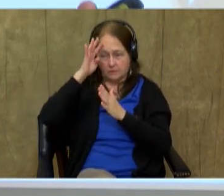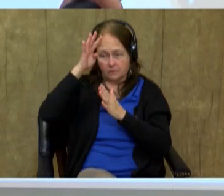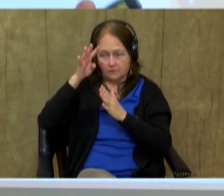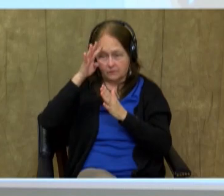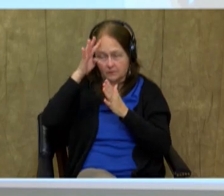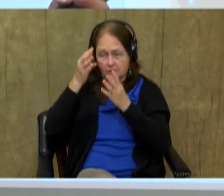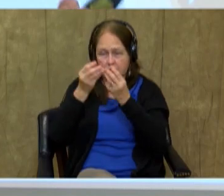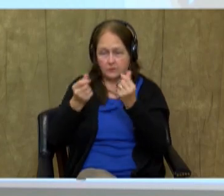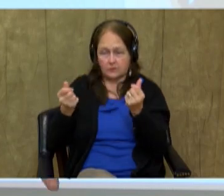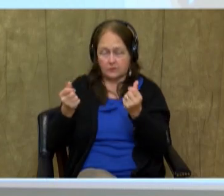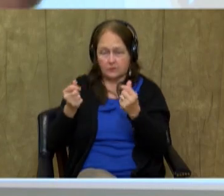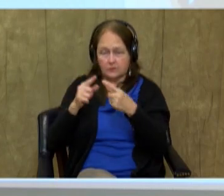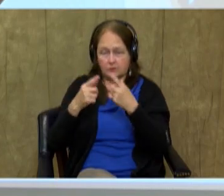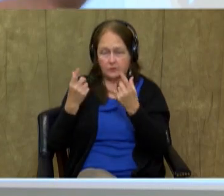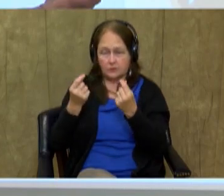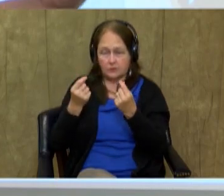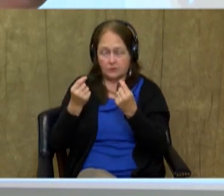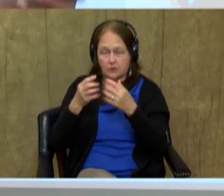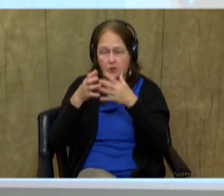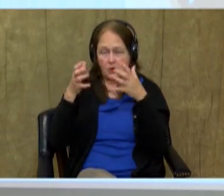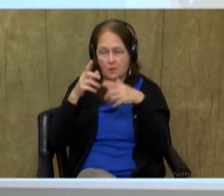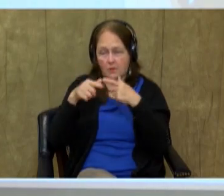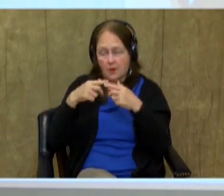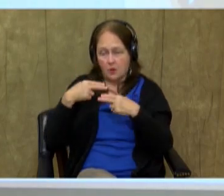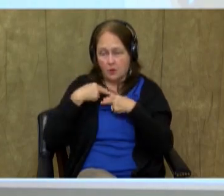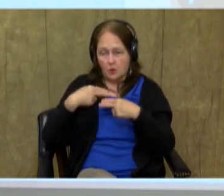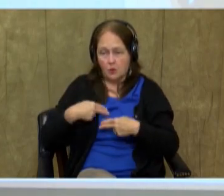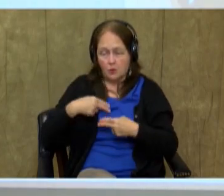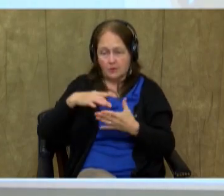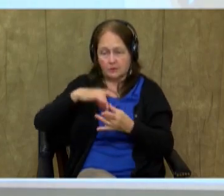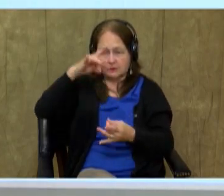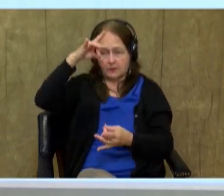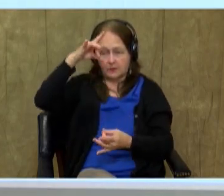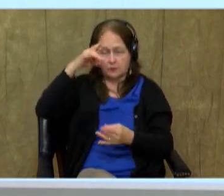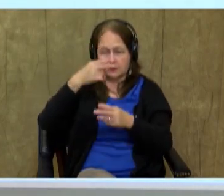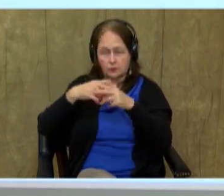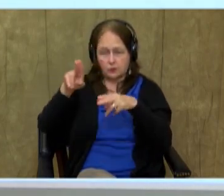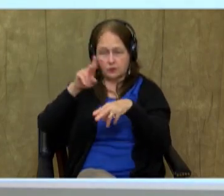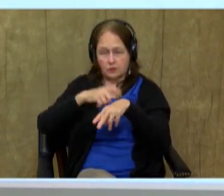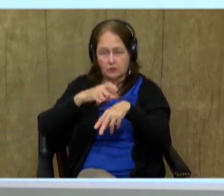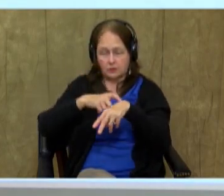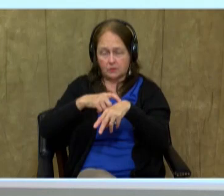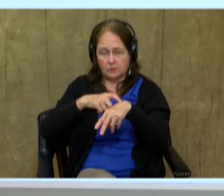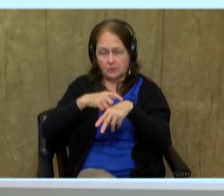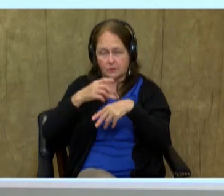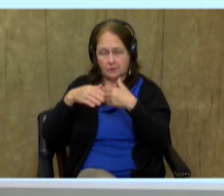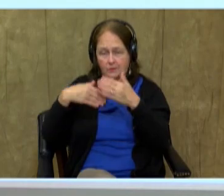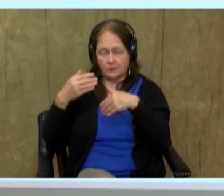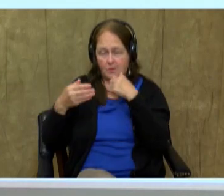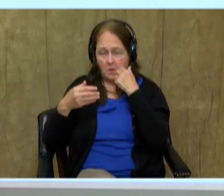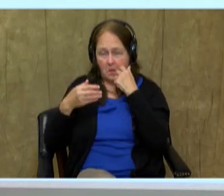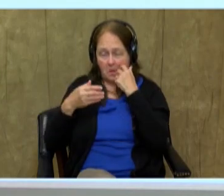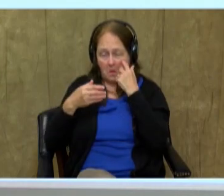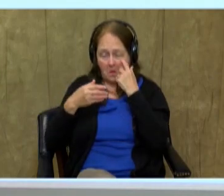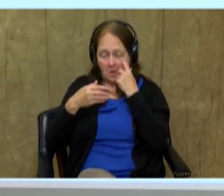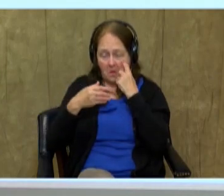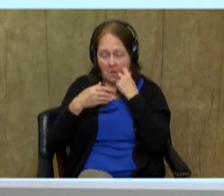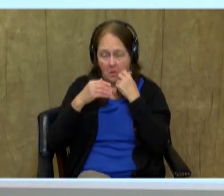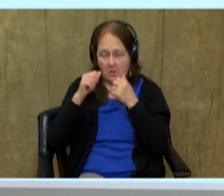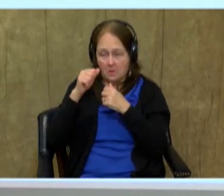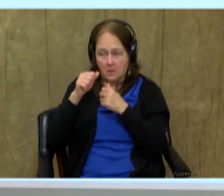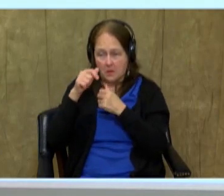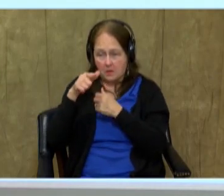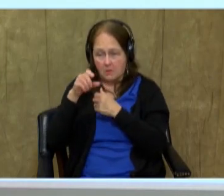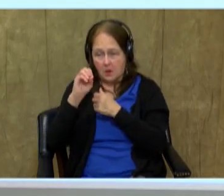solution, and the ability to do so. It says a lot about human spirit, but I'm getting short on time, so we're going to kind of push through these.